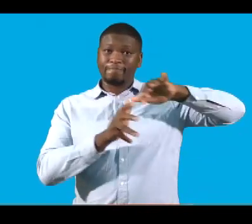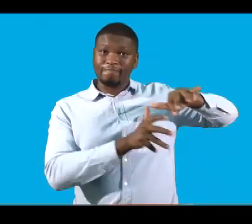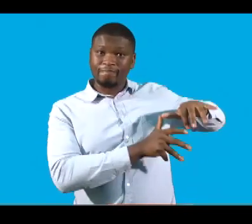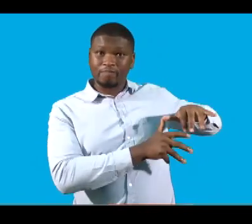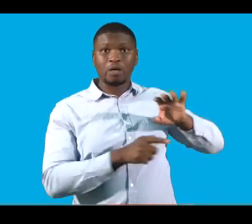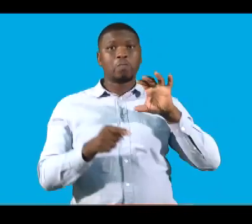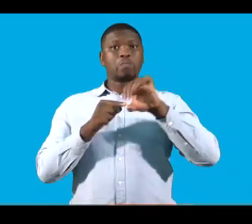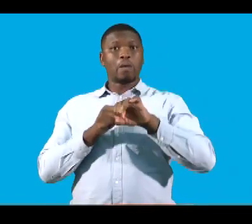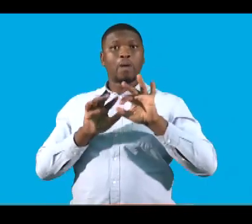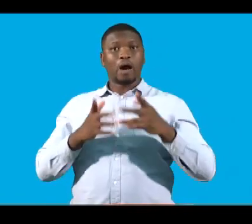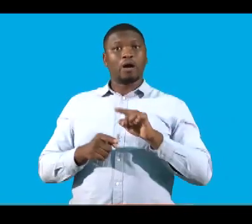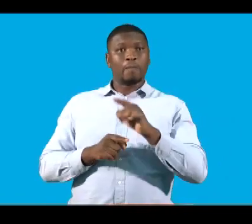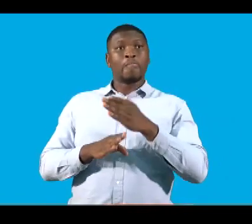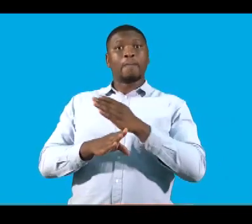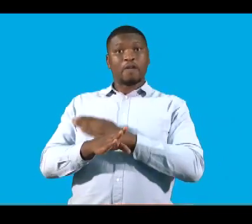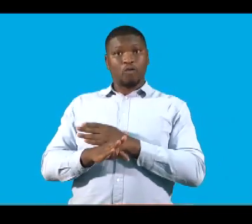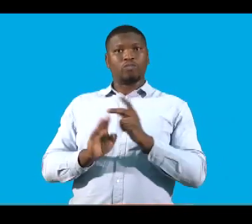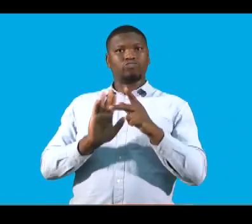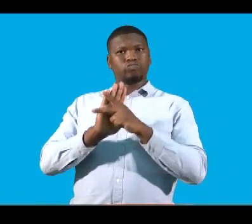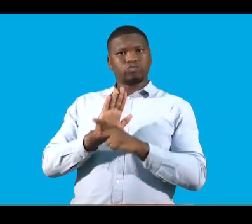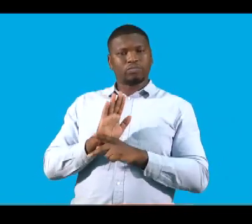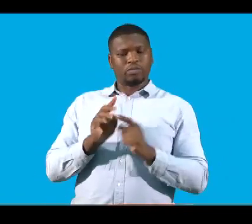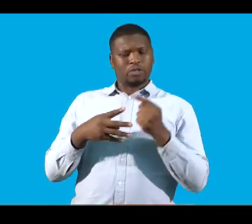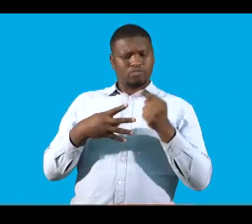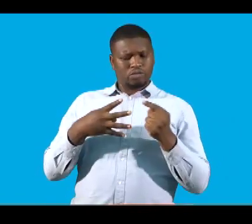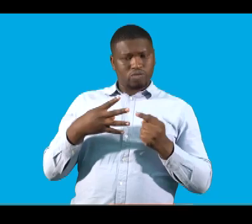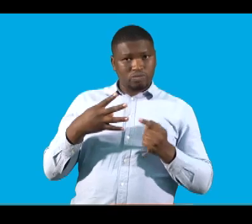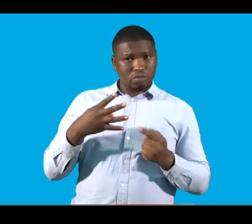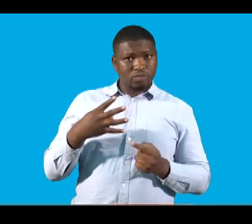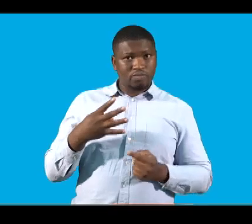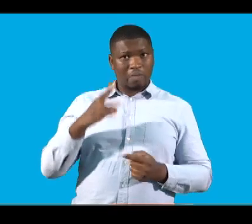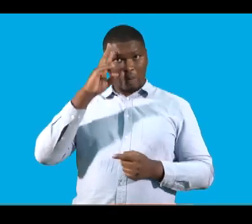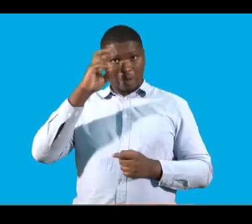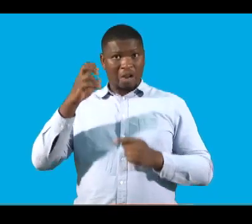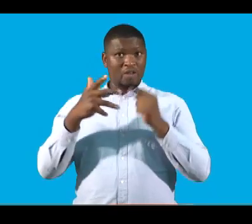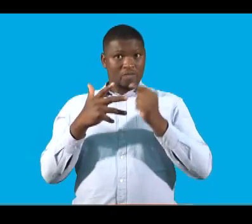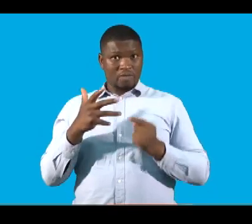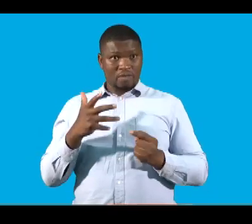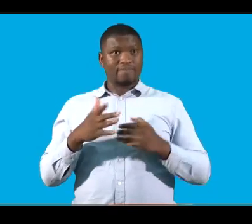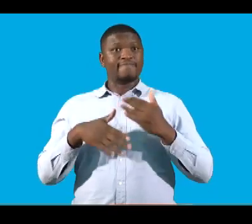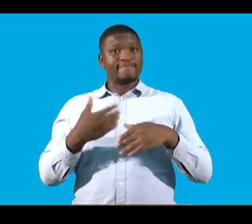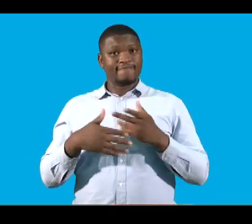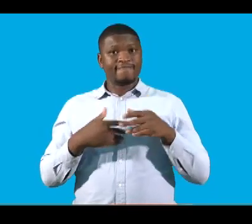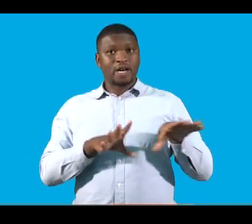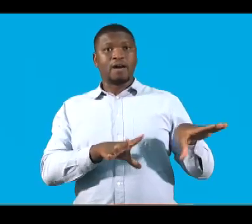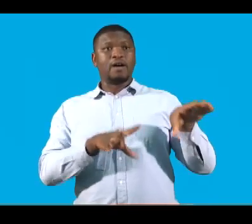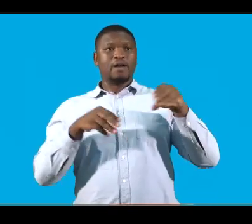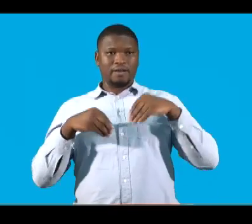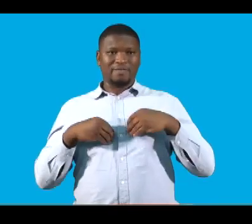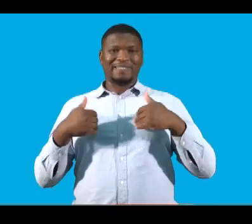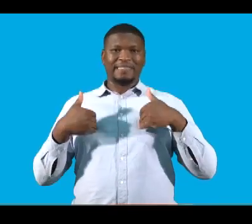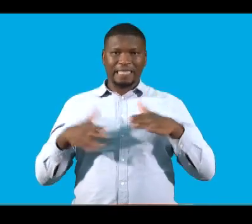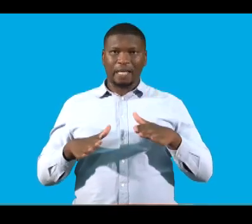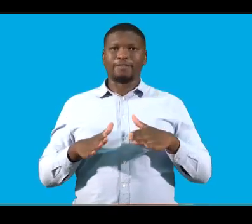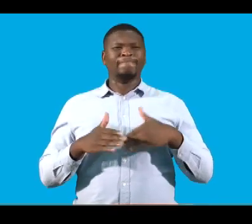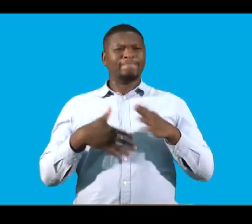principles. This was evidenced by noting his initial principles and character as a pacifist, his adoption of an alter